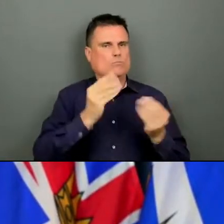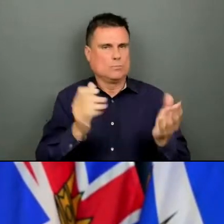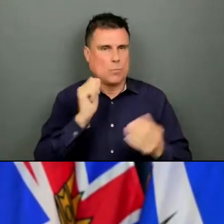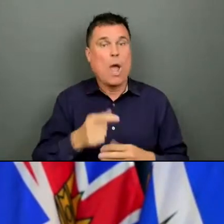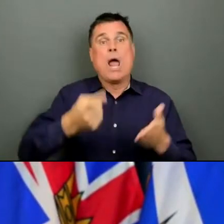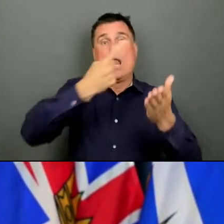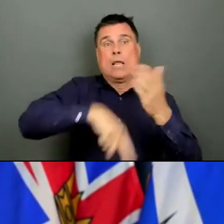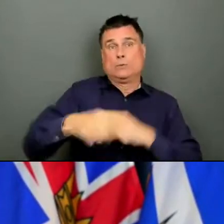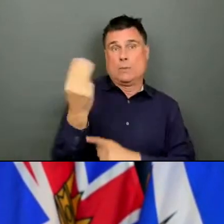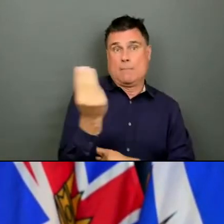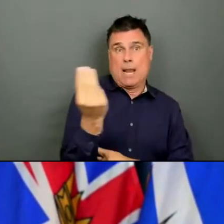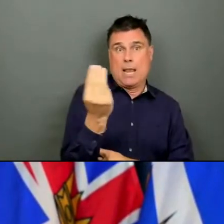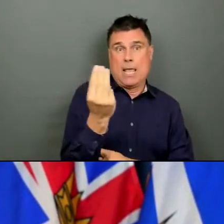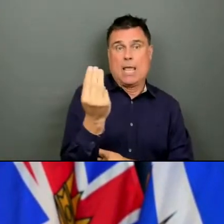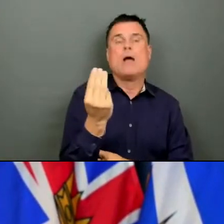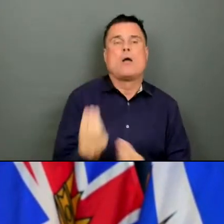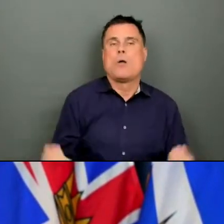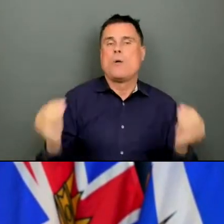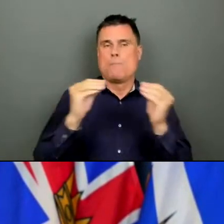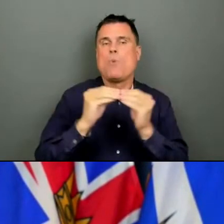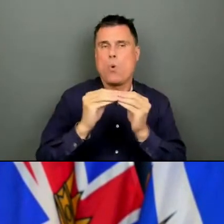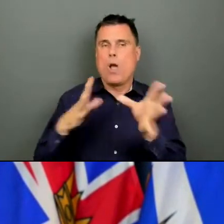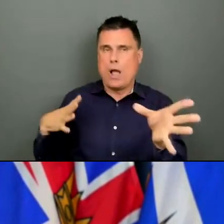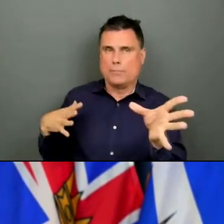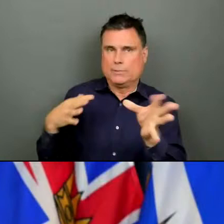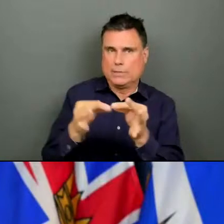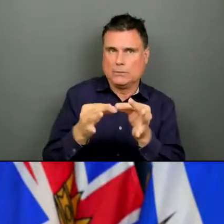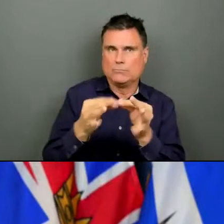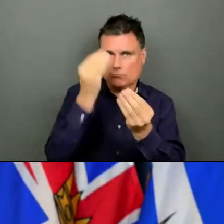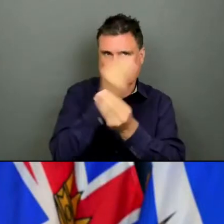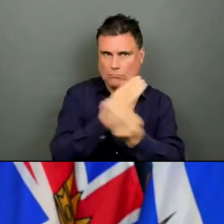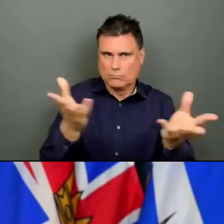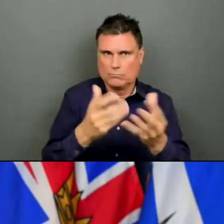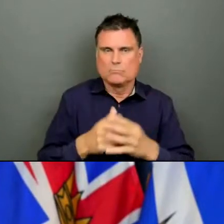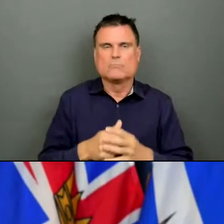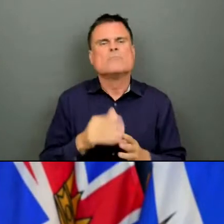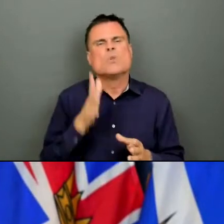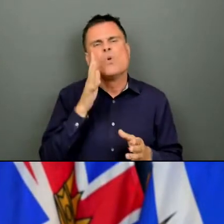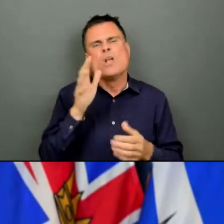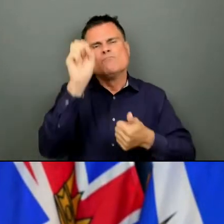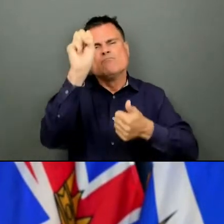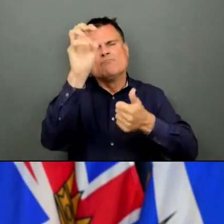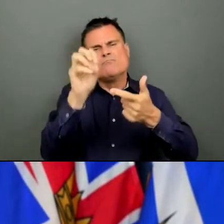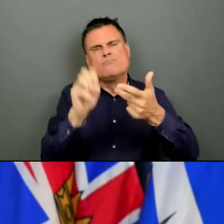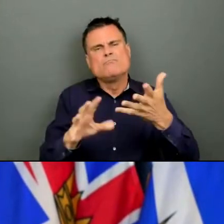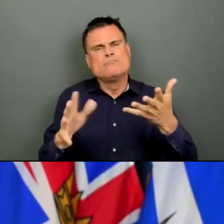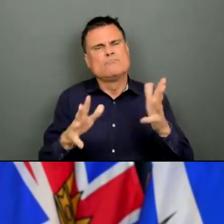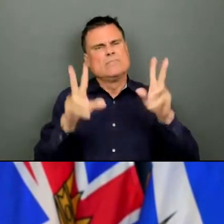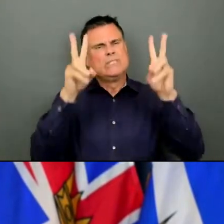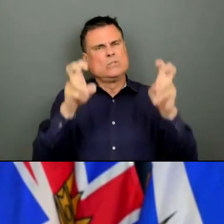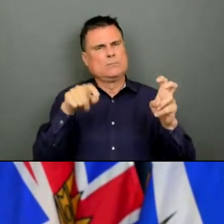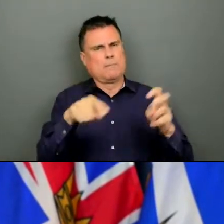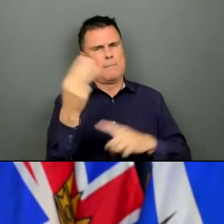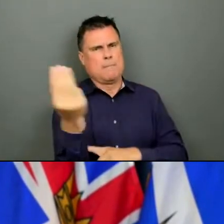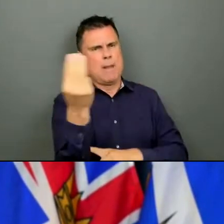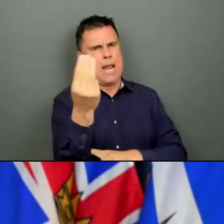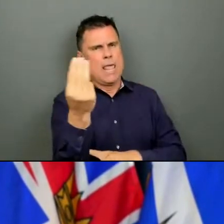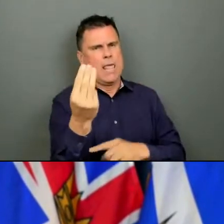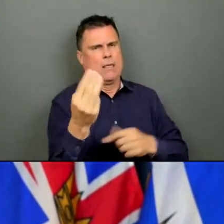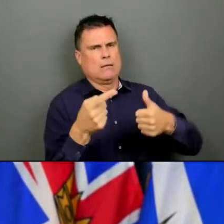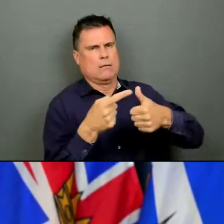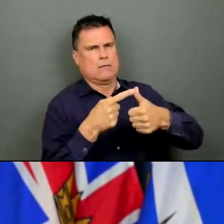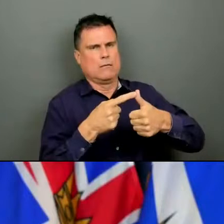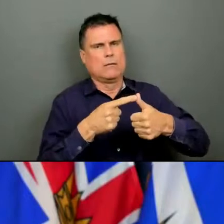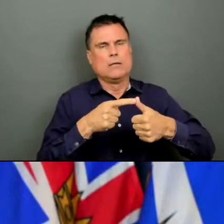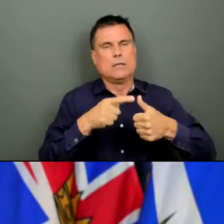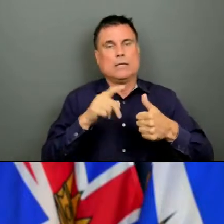be providing a further update on COVID-19, and we'll be addressing issues on Monday around step one and step two, and the